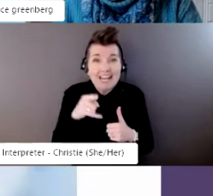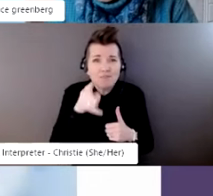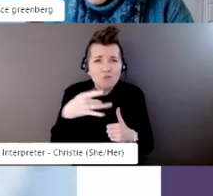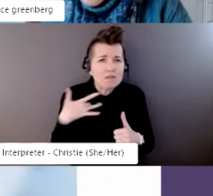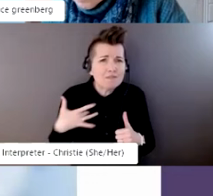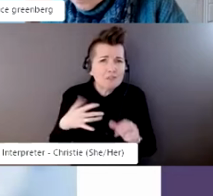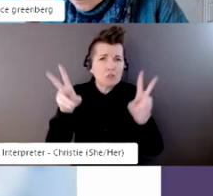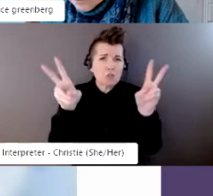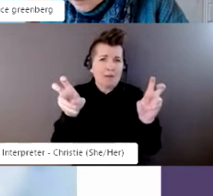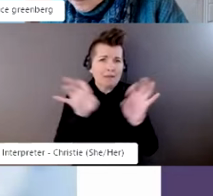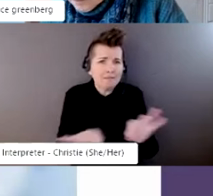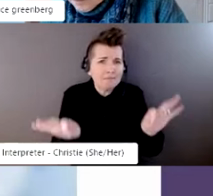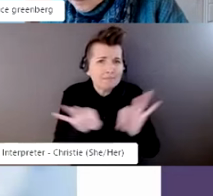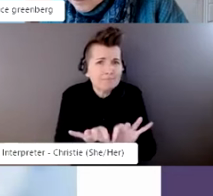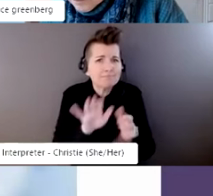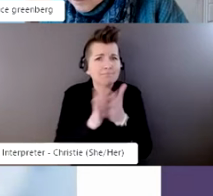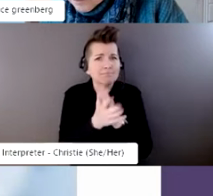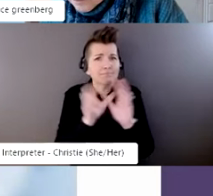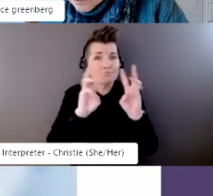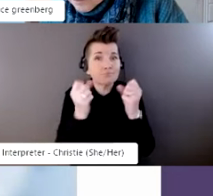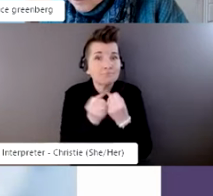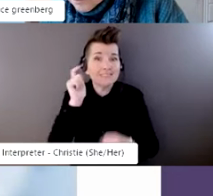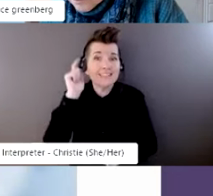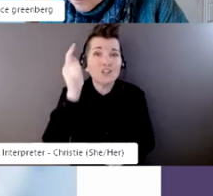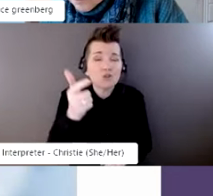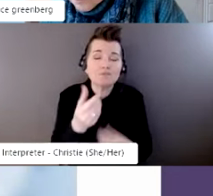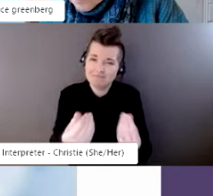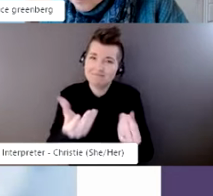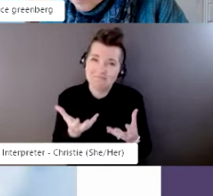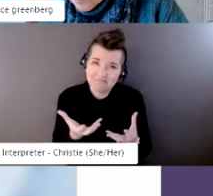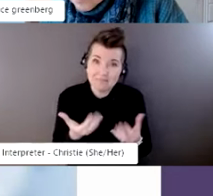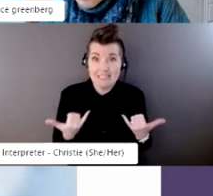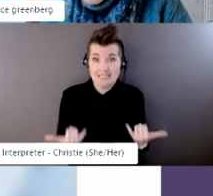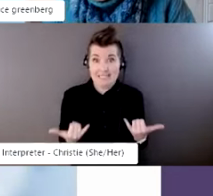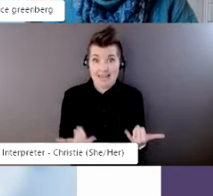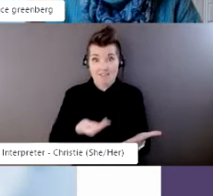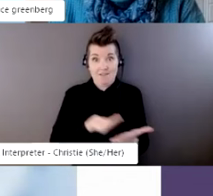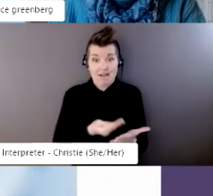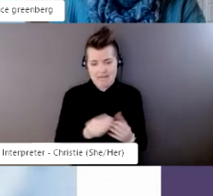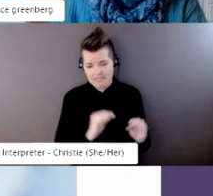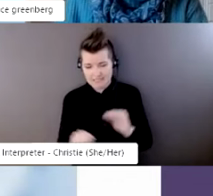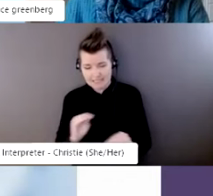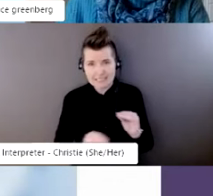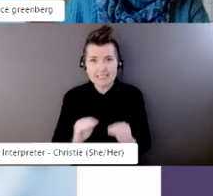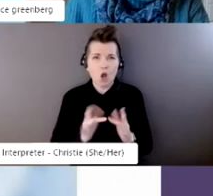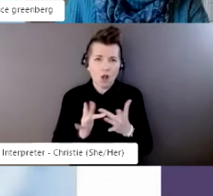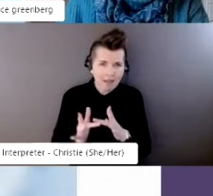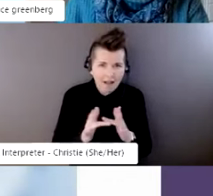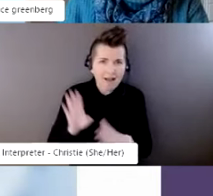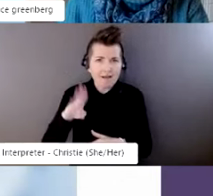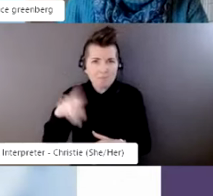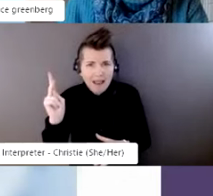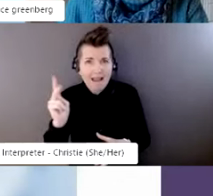about in regards to protecting your finances, as we've been talking about today, or other topics, please let us know, because we try